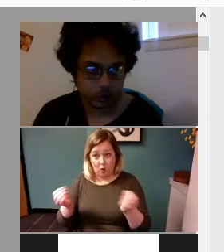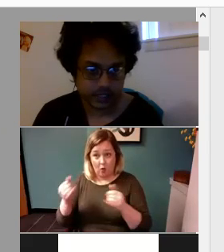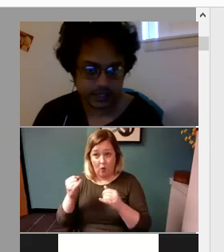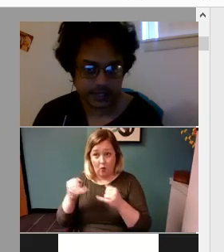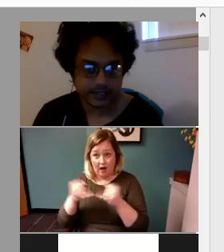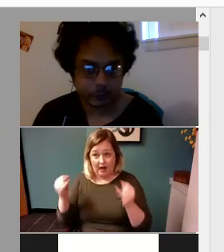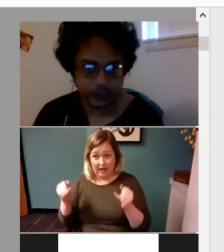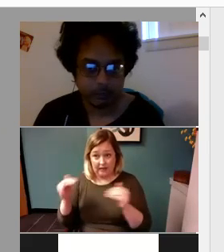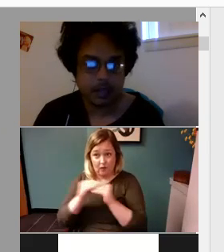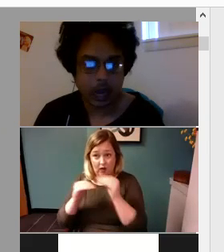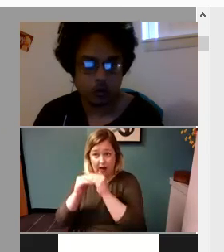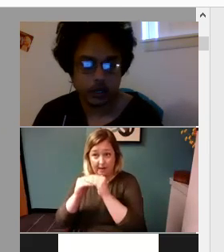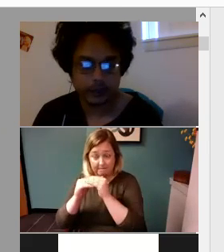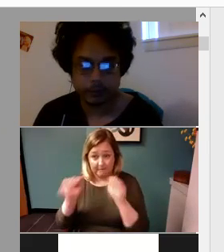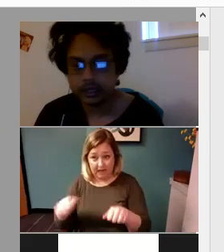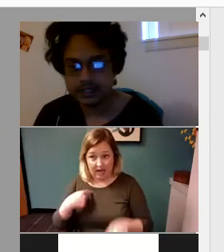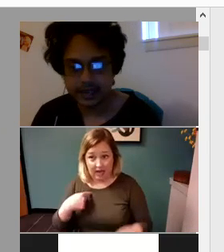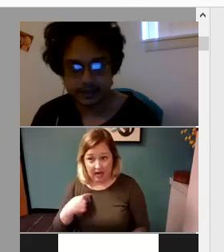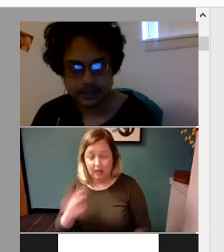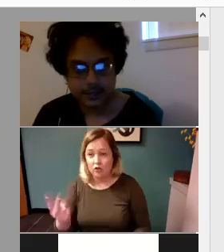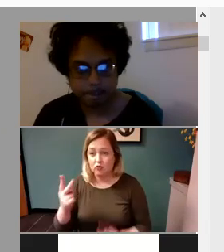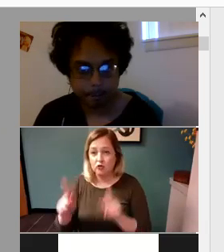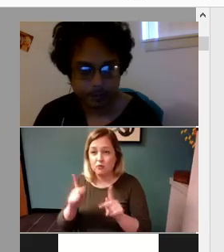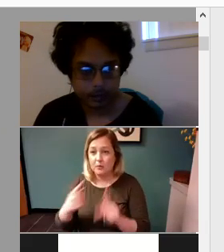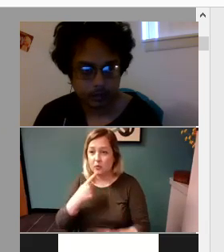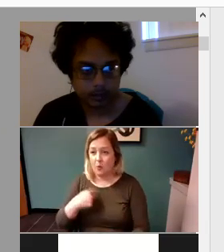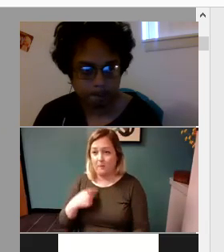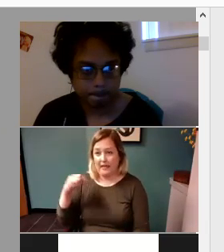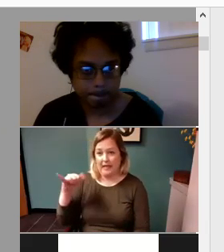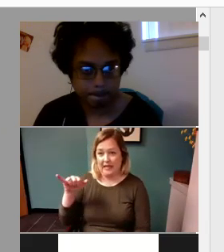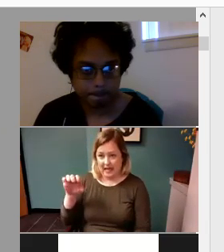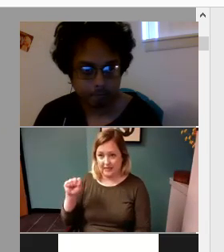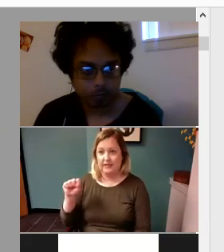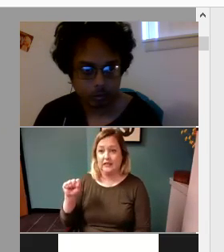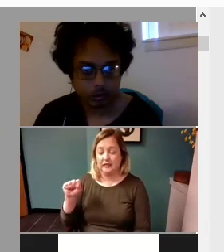I have two yeses. Can someone tell me how would I design this?